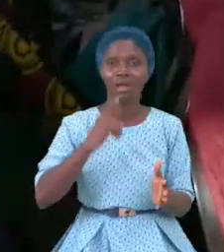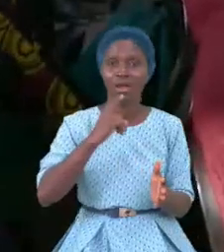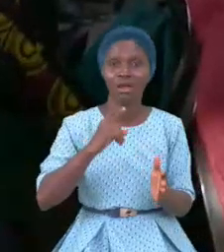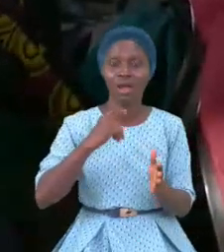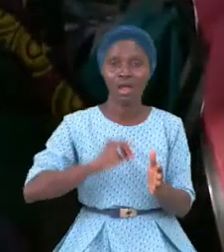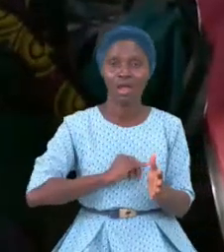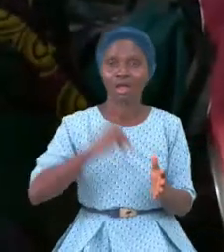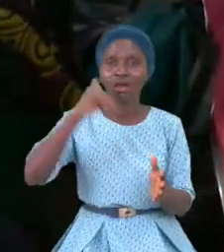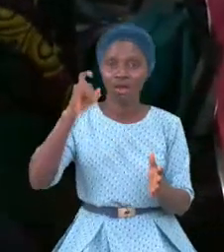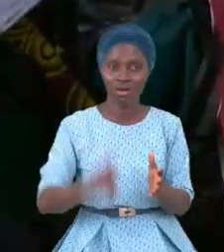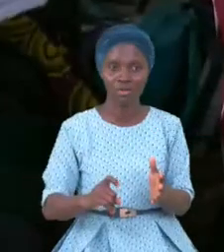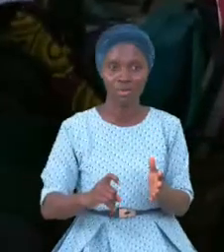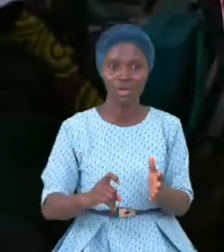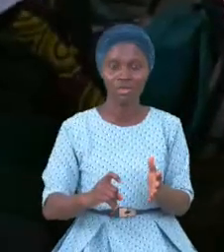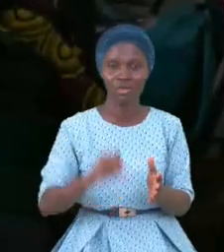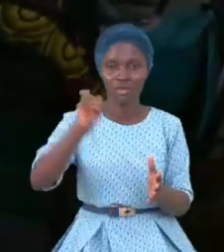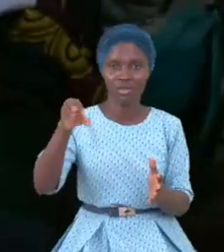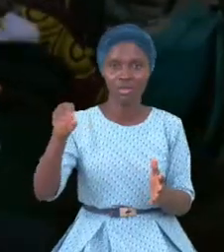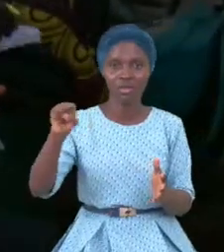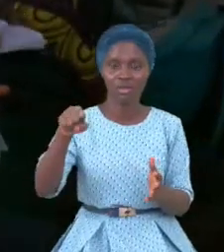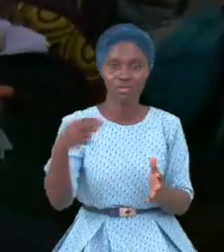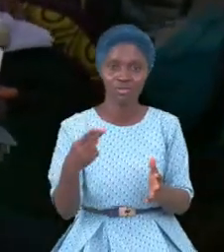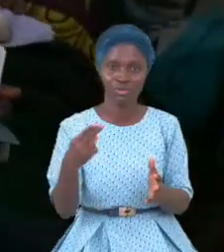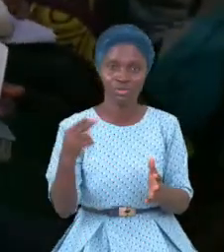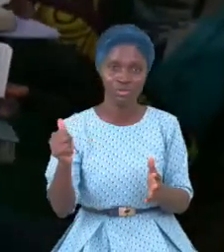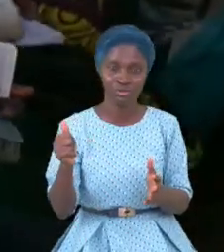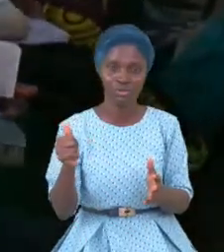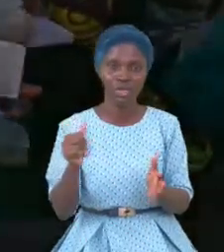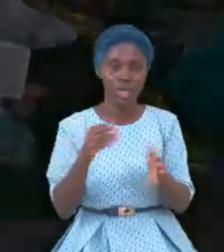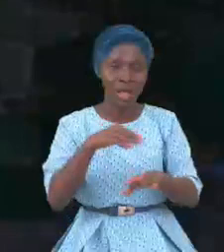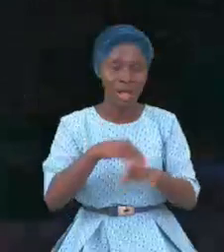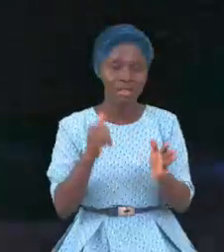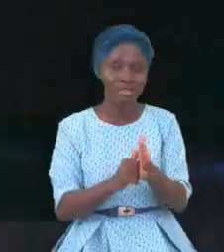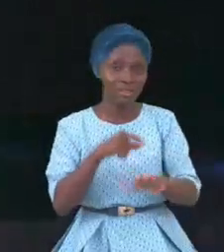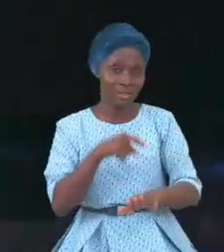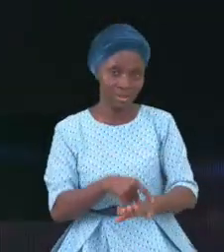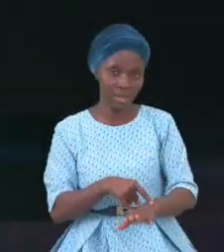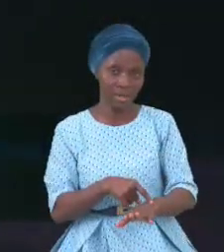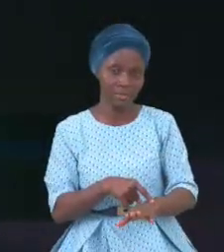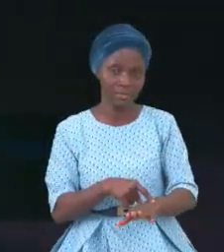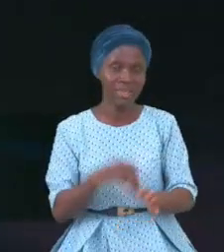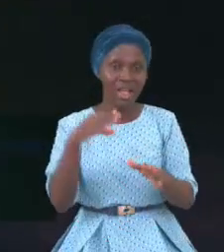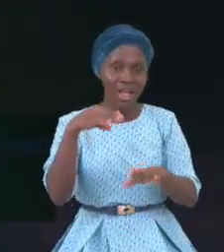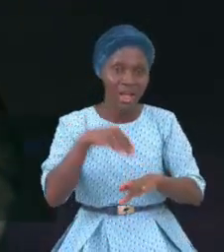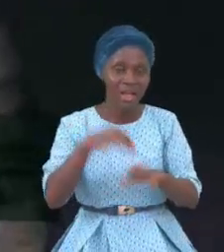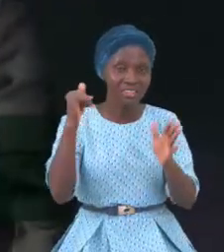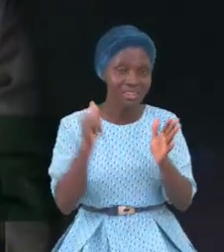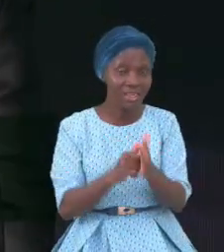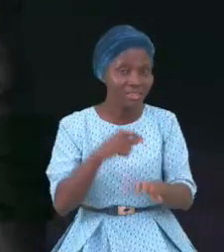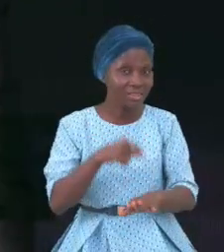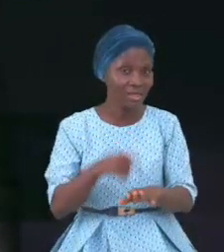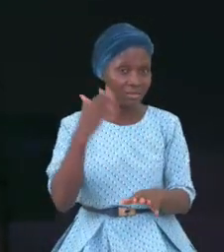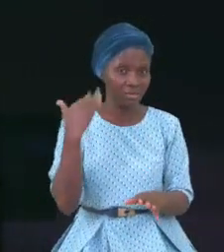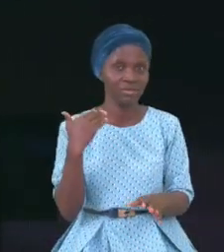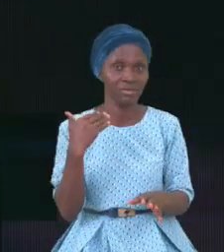at that time, saying, I commanded Joshua at that time. And Joshua was